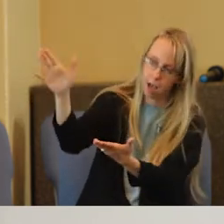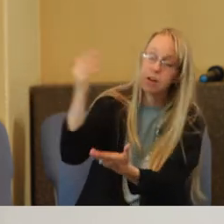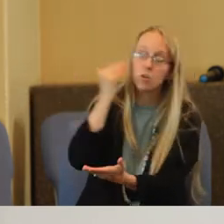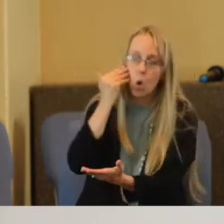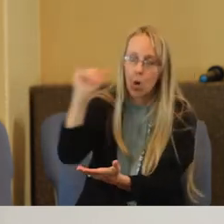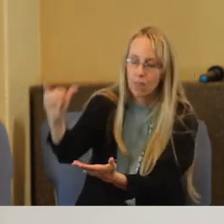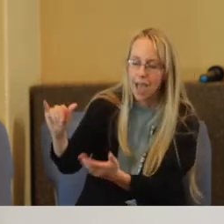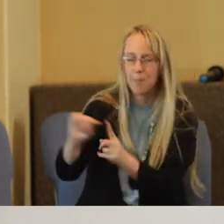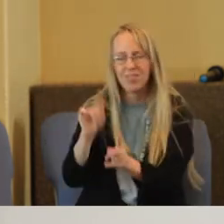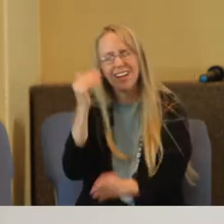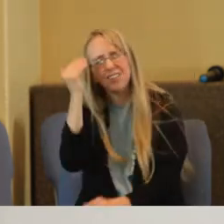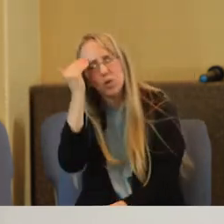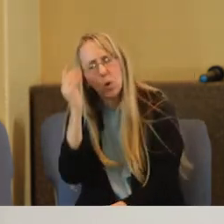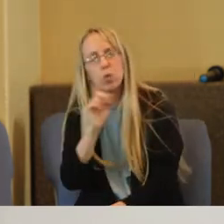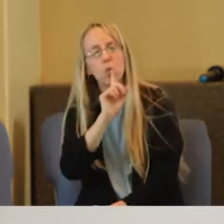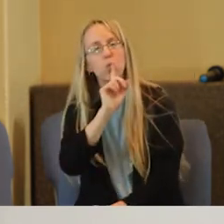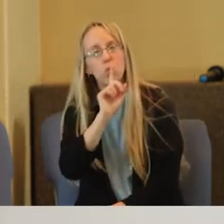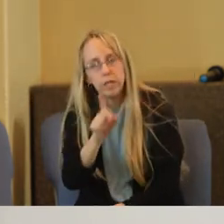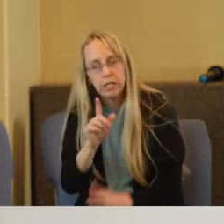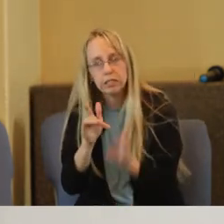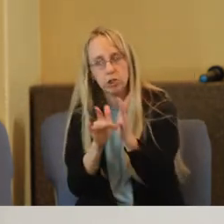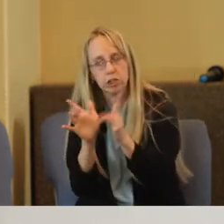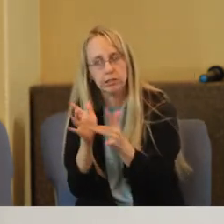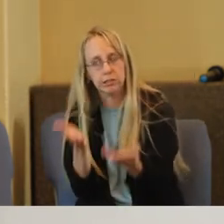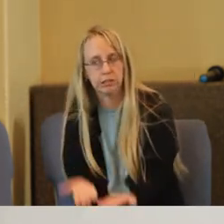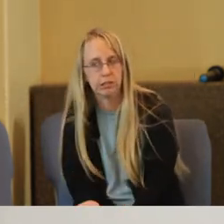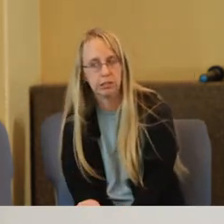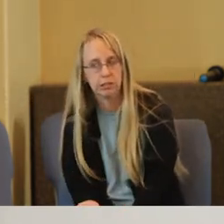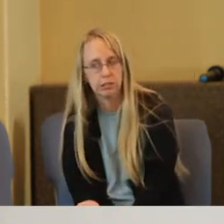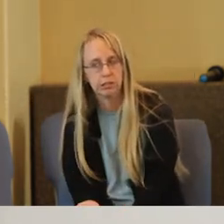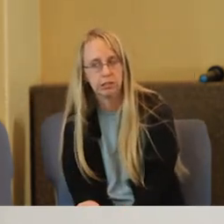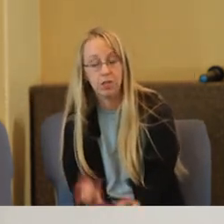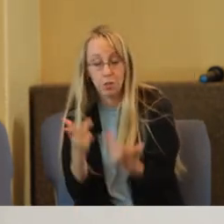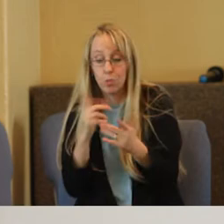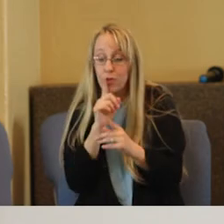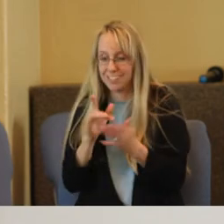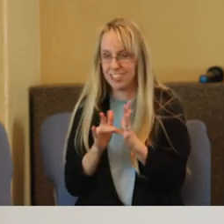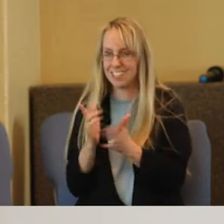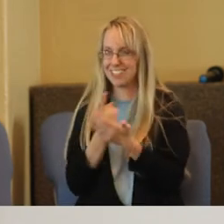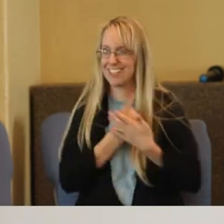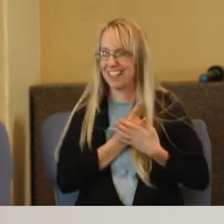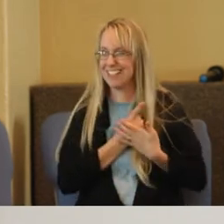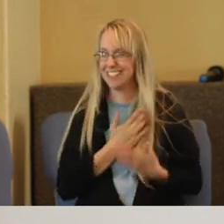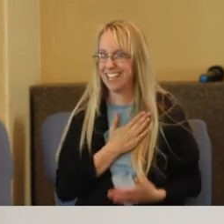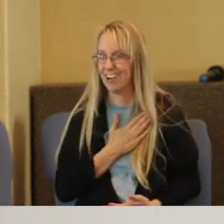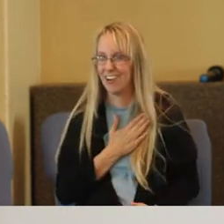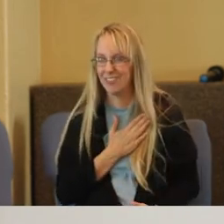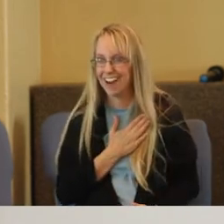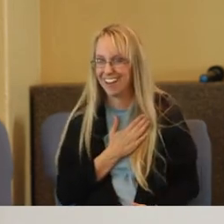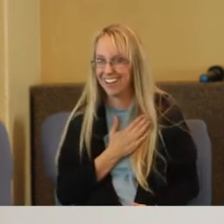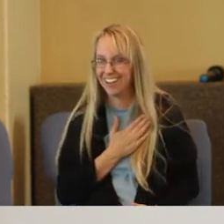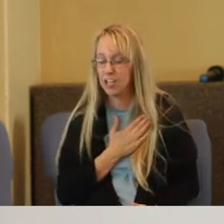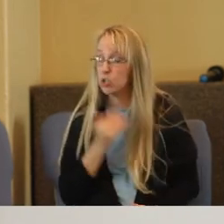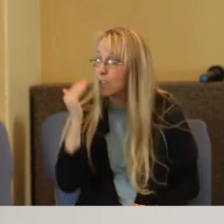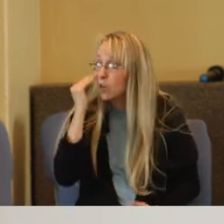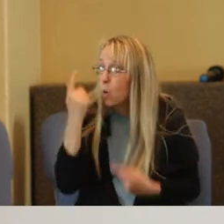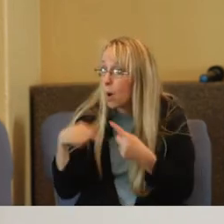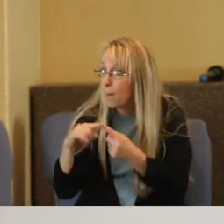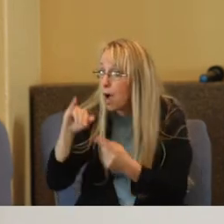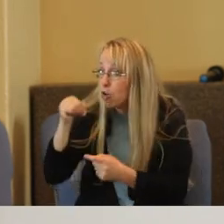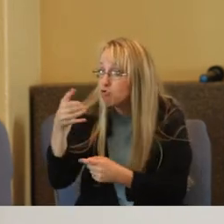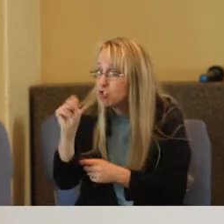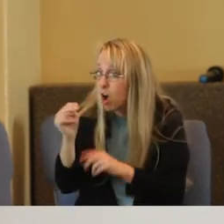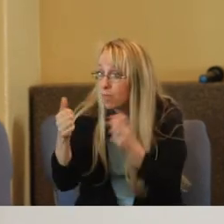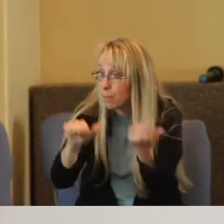about the real Jesus that's out there? That the real Jesus that's here, right? Do they know about John the Baptist? Do they know